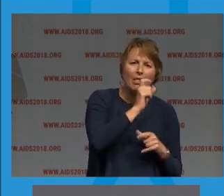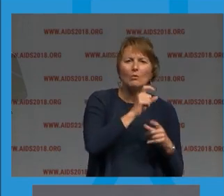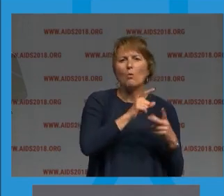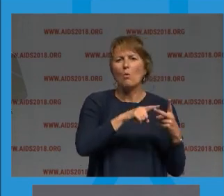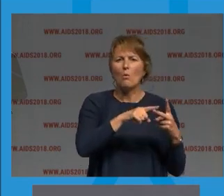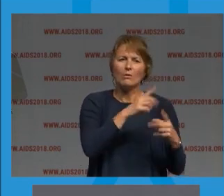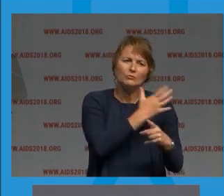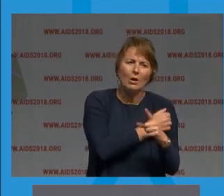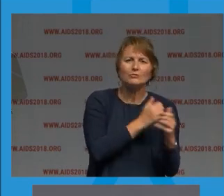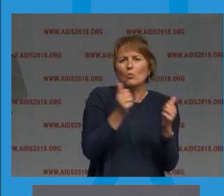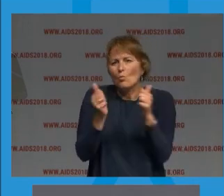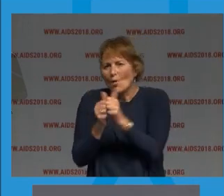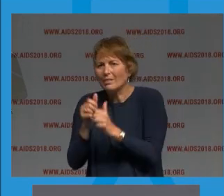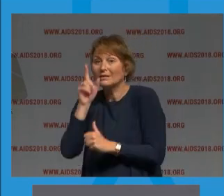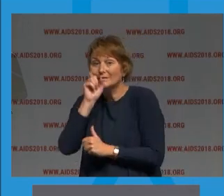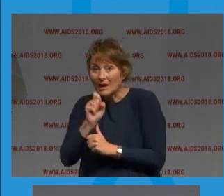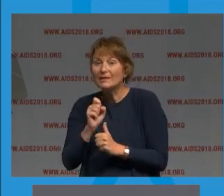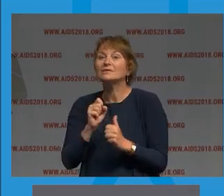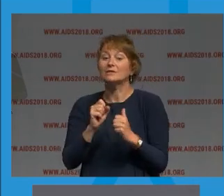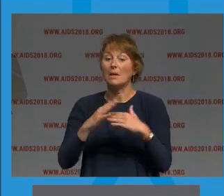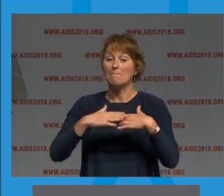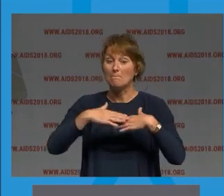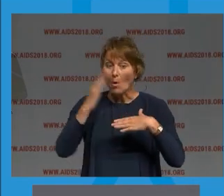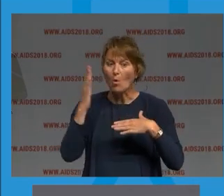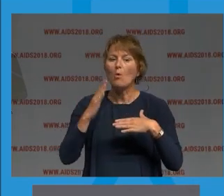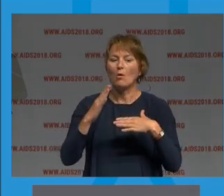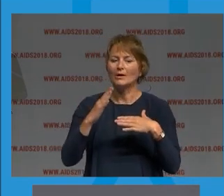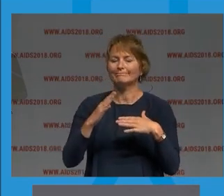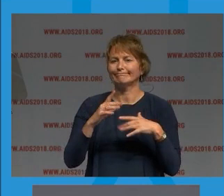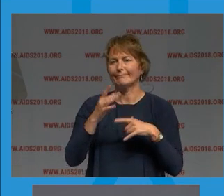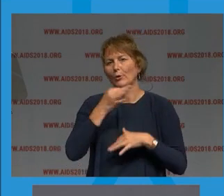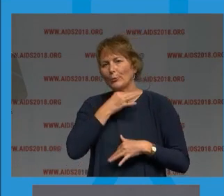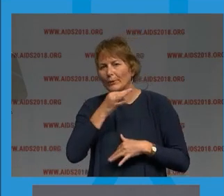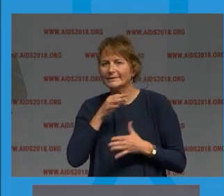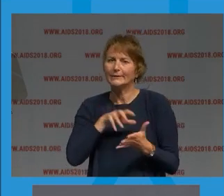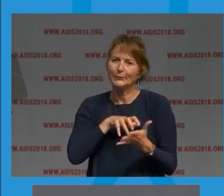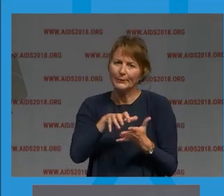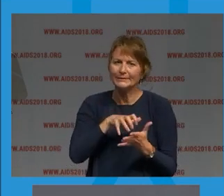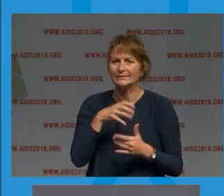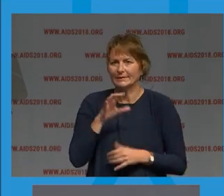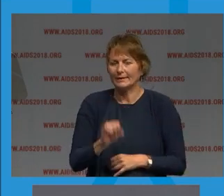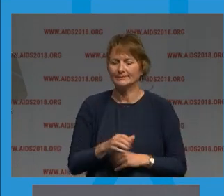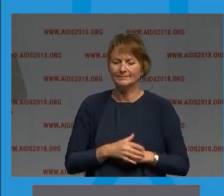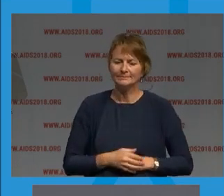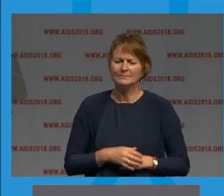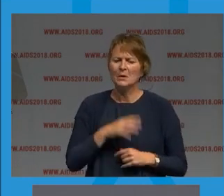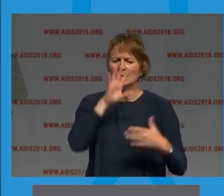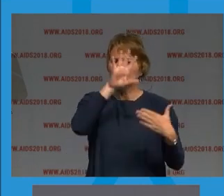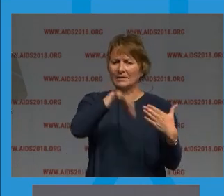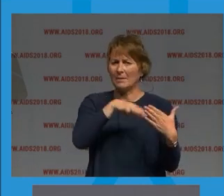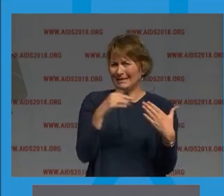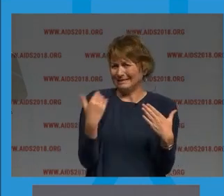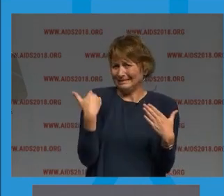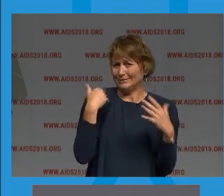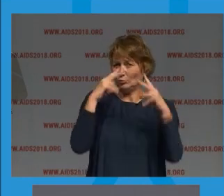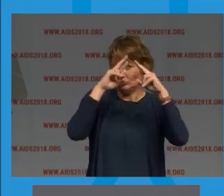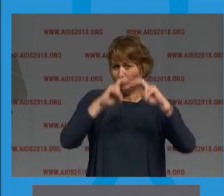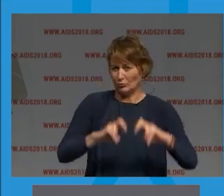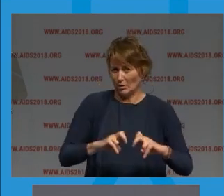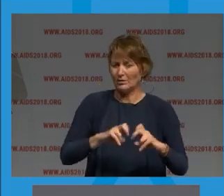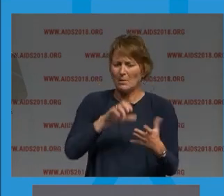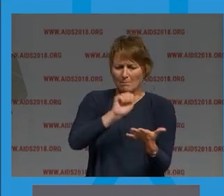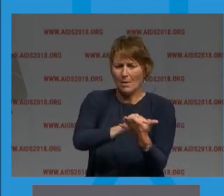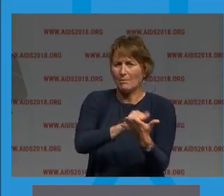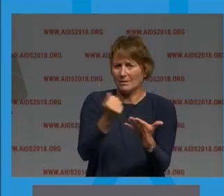transmission and reduces ART adherence. In the table on this slide is an example of one recently published study from 2 clinics